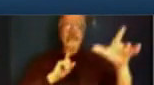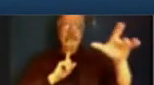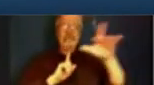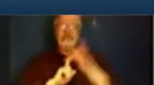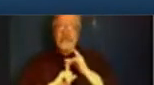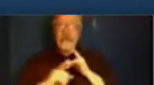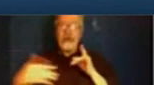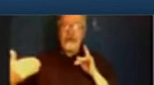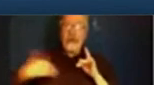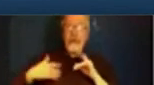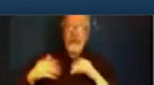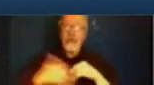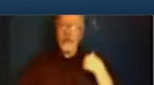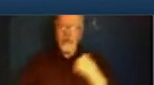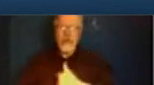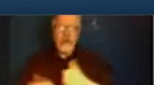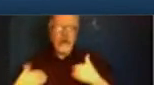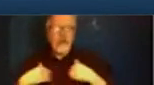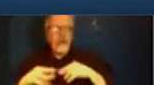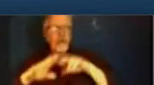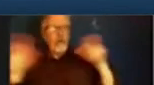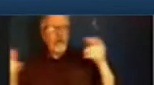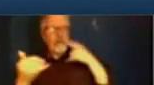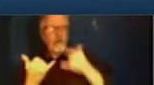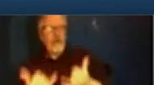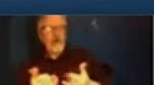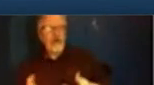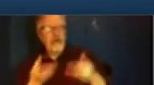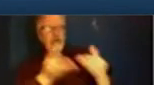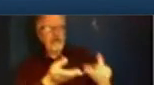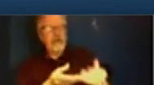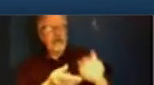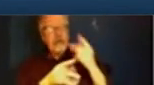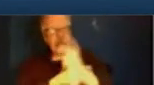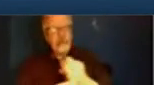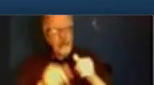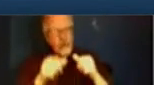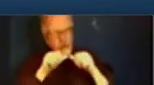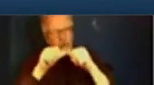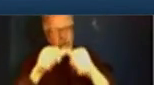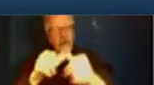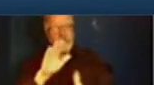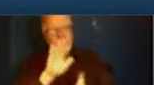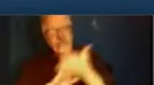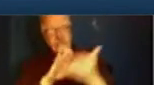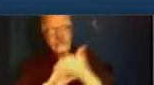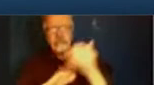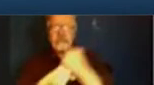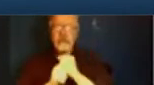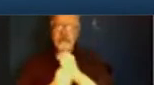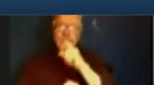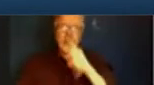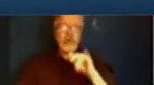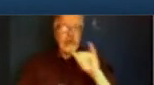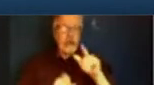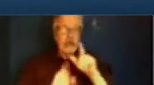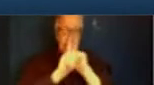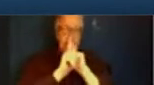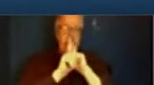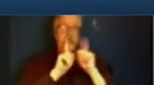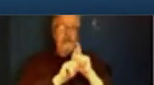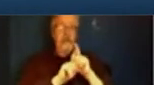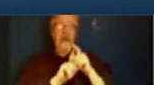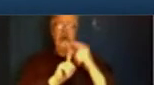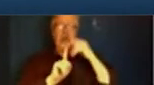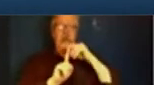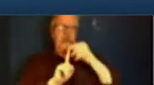and we'll make sure that that continues to test the children around them, close contacts. So hopefully to avoid the necessity